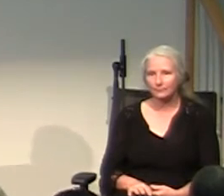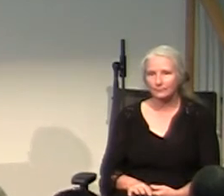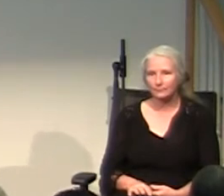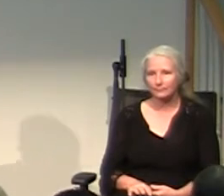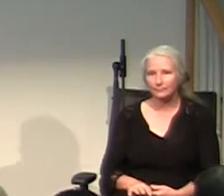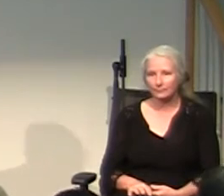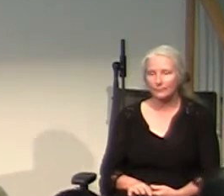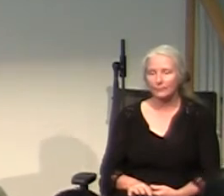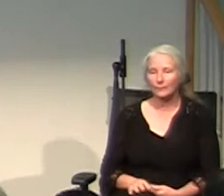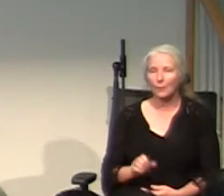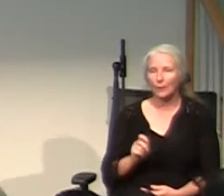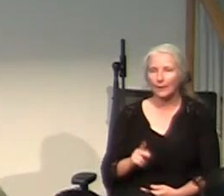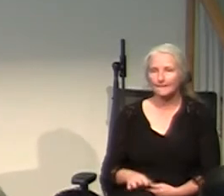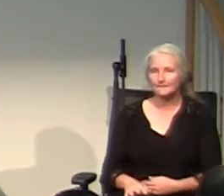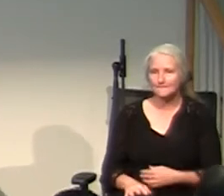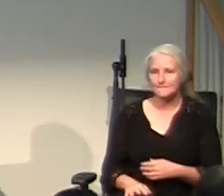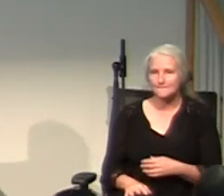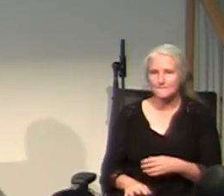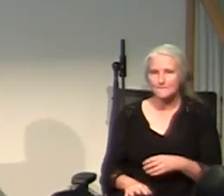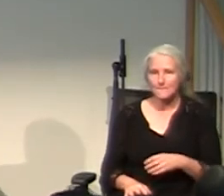You can say,